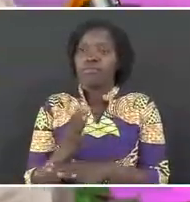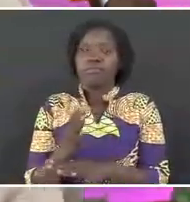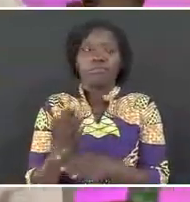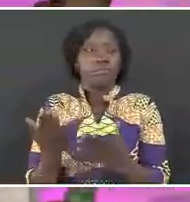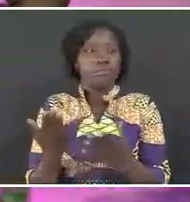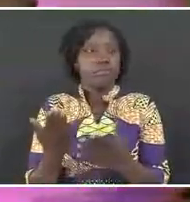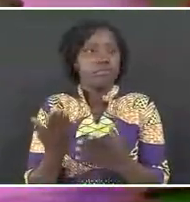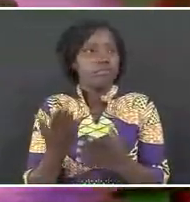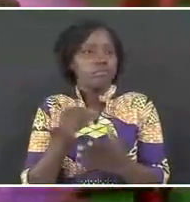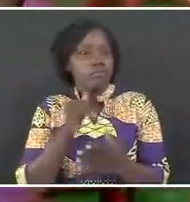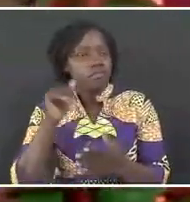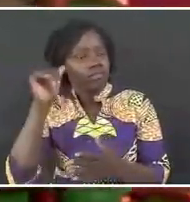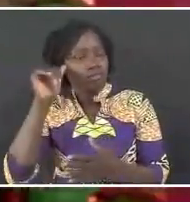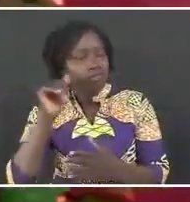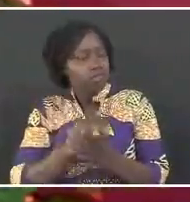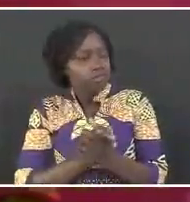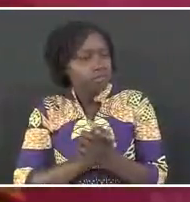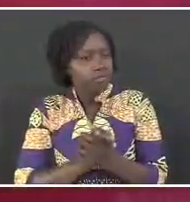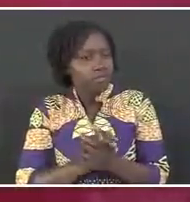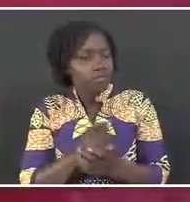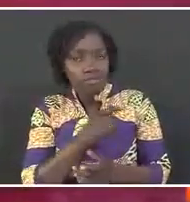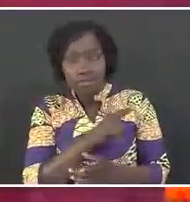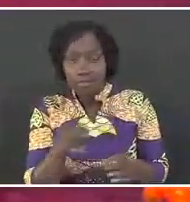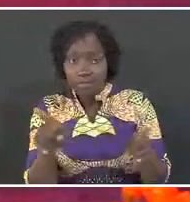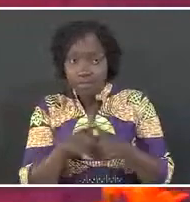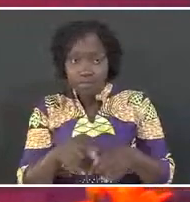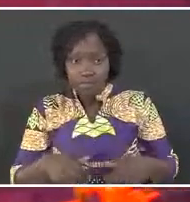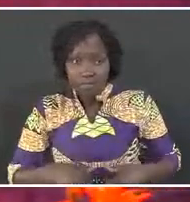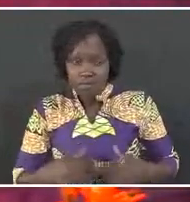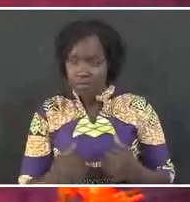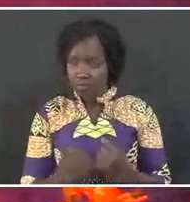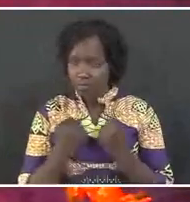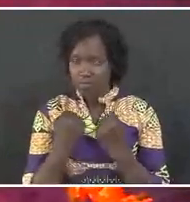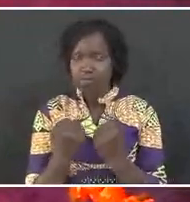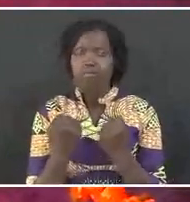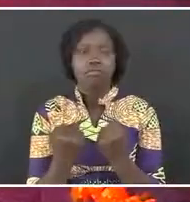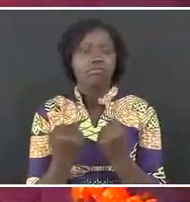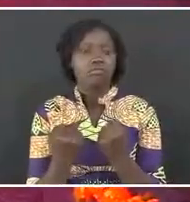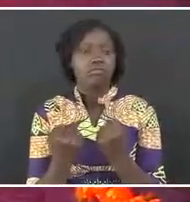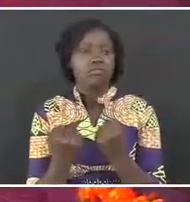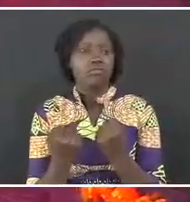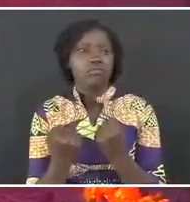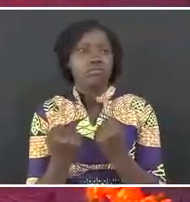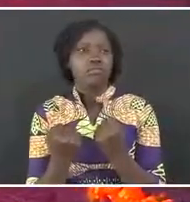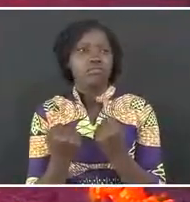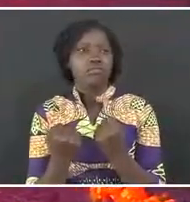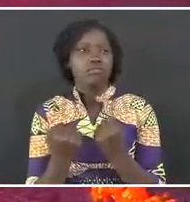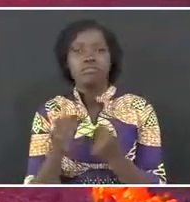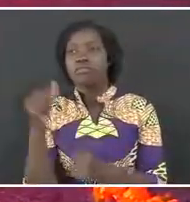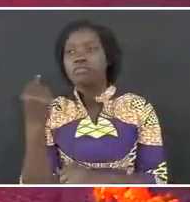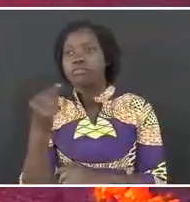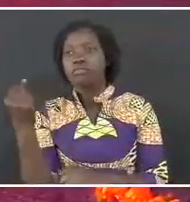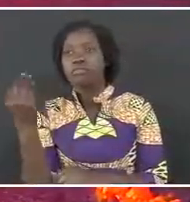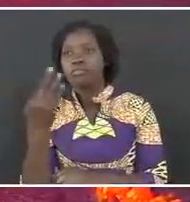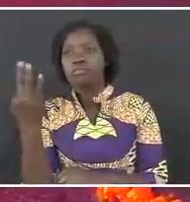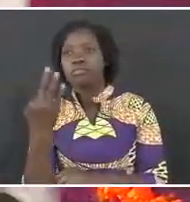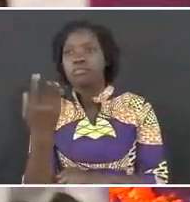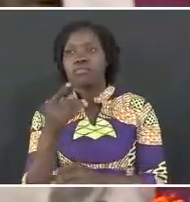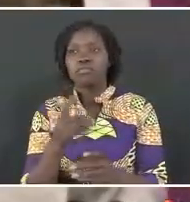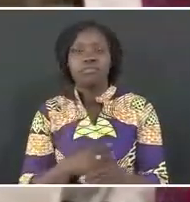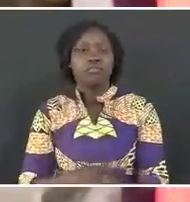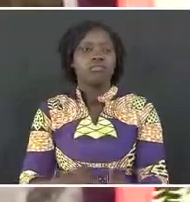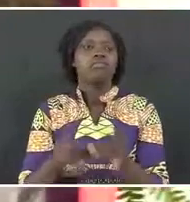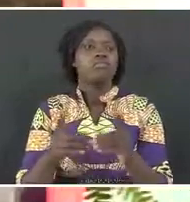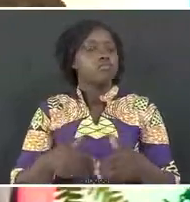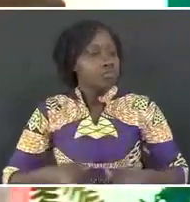parents, you are young, you are strong. The gospel was preached by the disciples